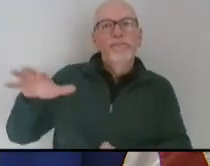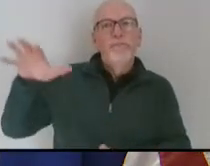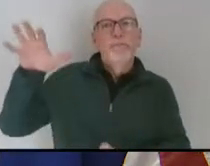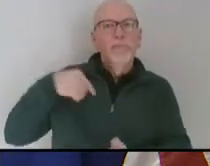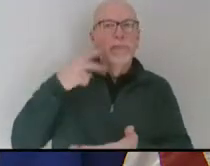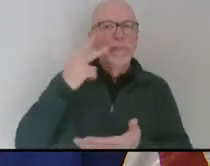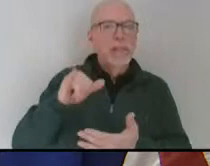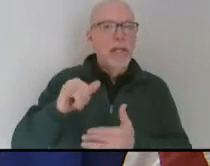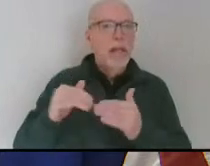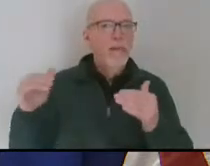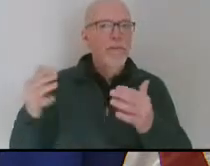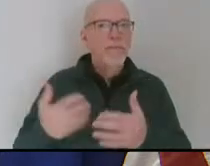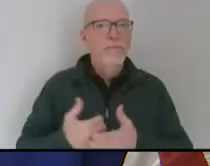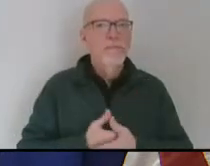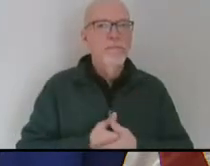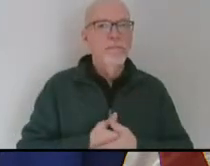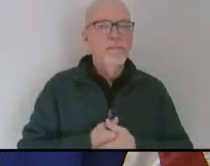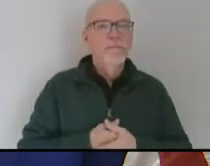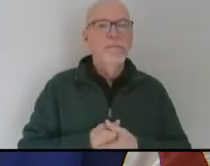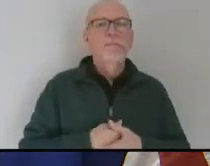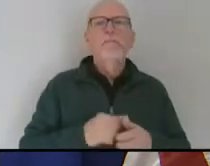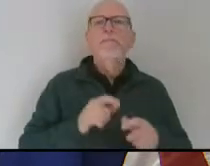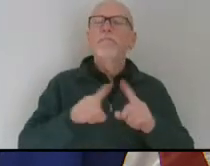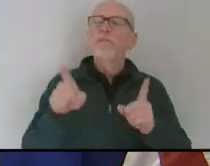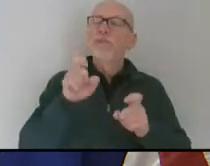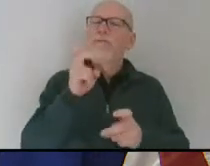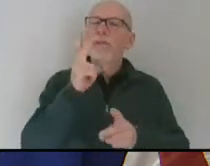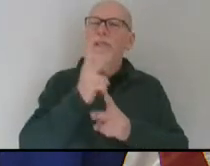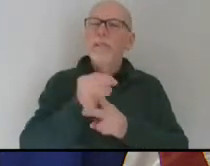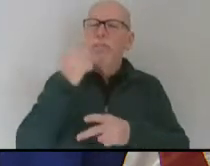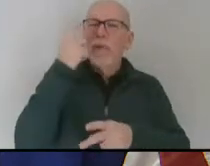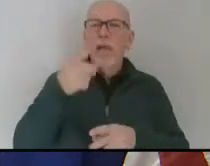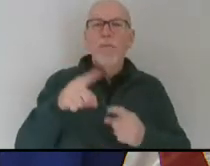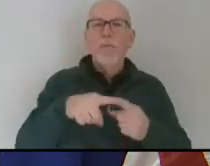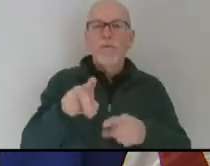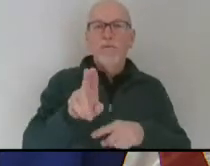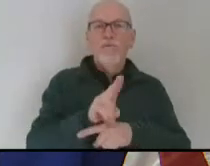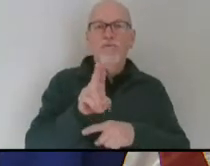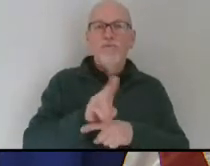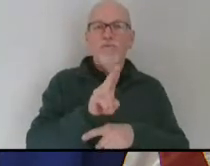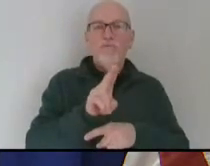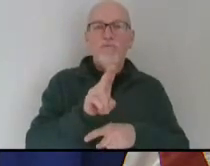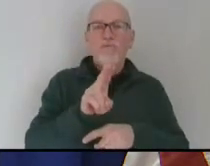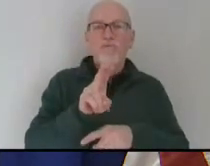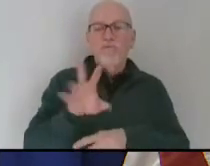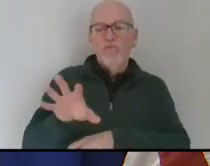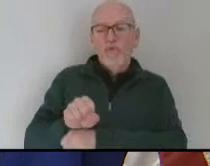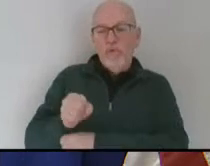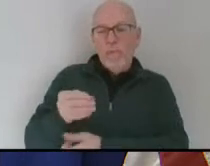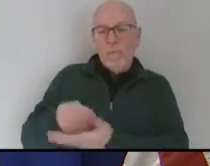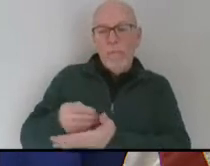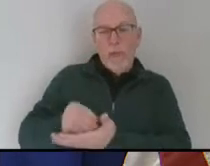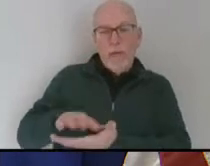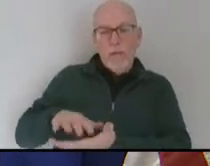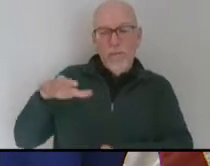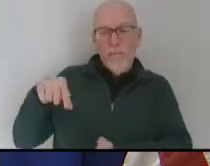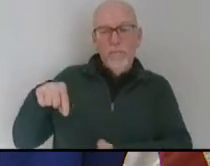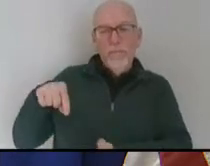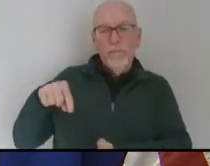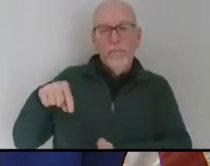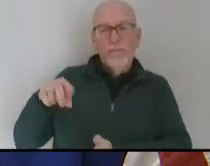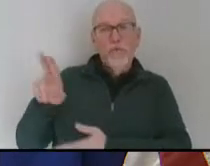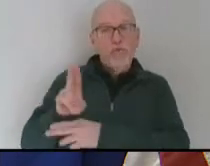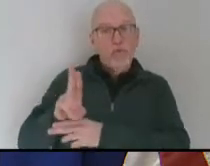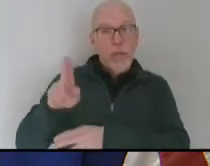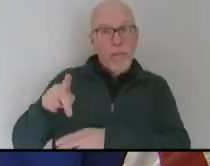are. But keep in mind that when you start to use reserve dollars, and maybe most importantly, if you're